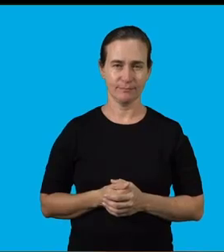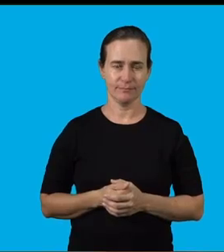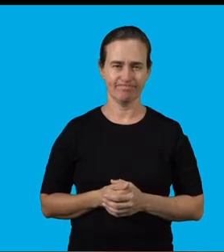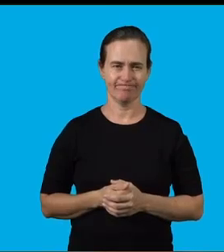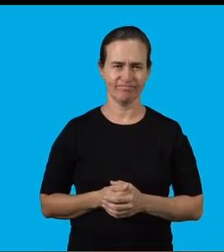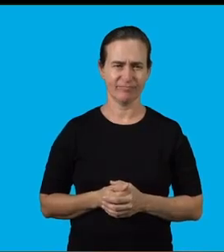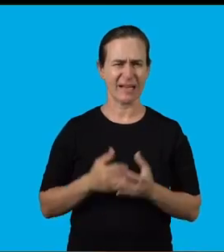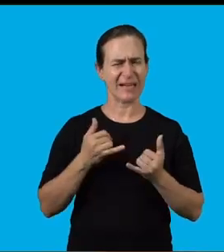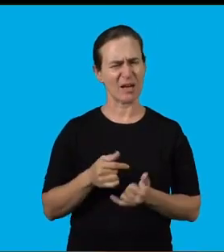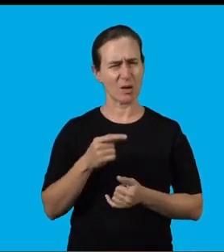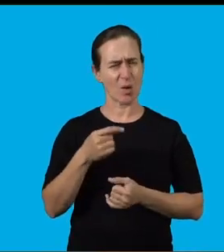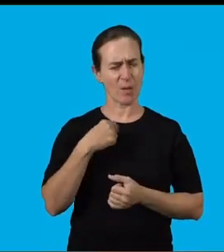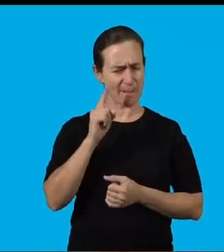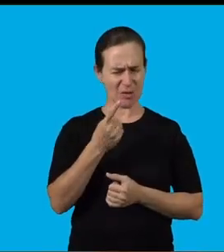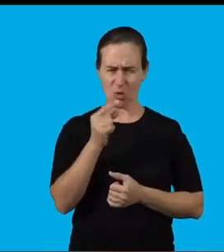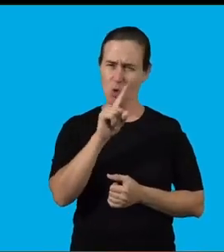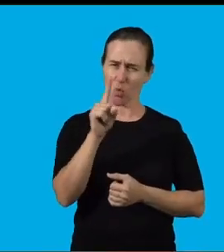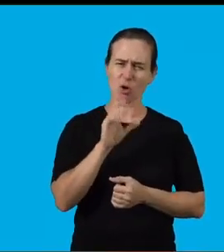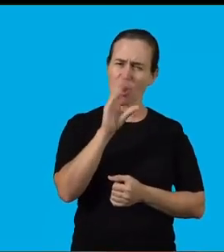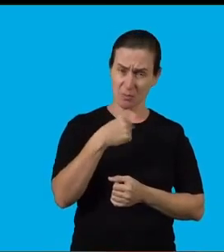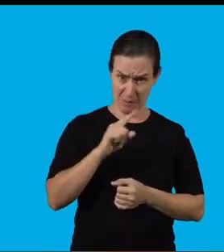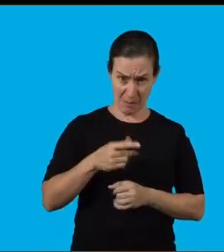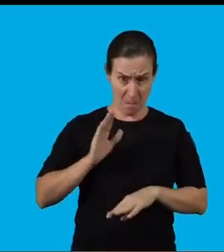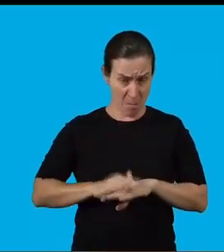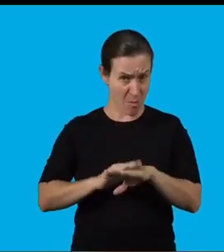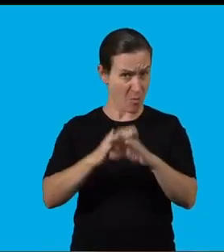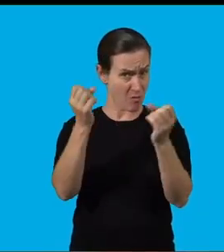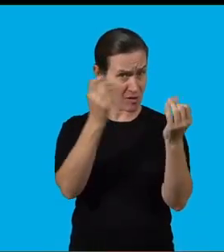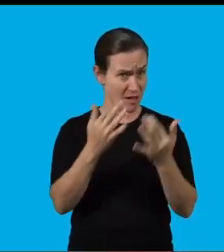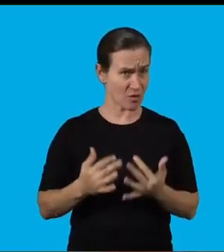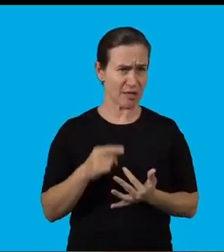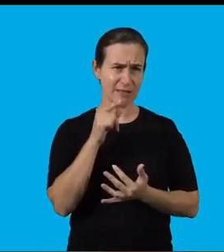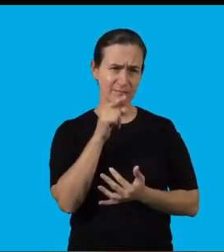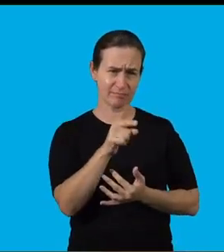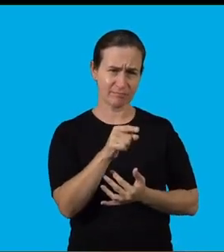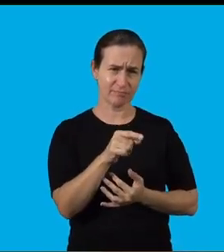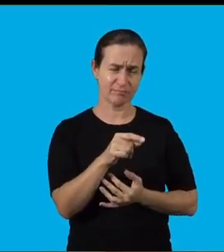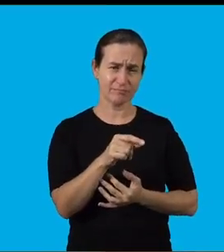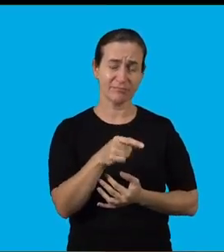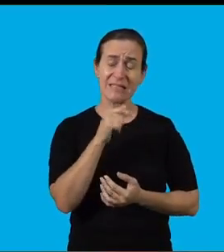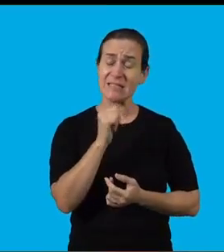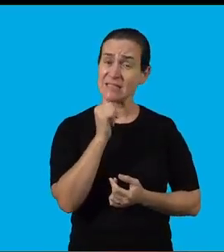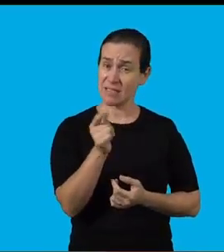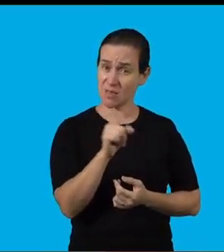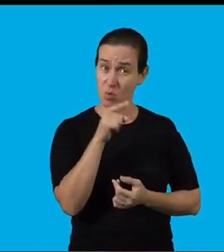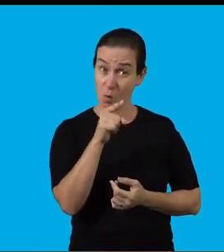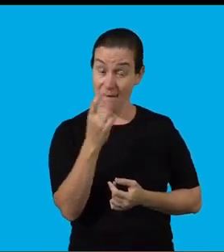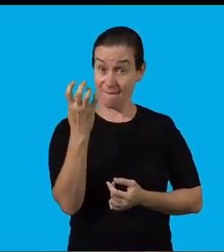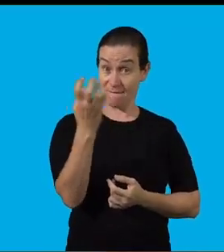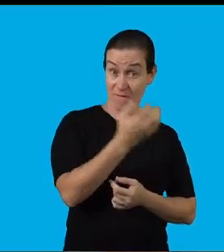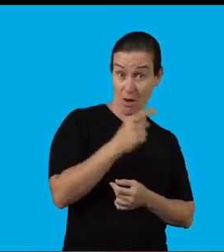say, well, what has the question asked me? Do I need to go further? They said hence or otherwise factorize. They didn't